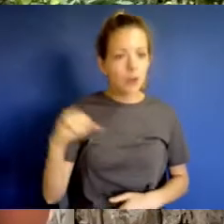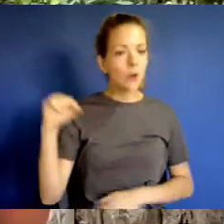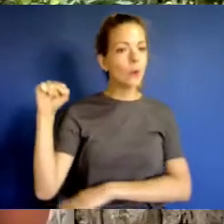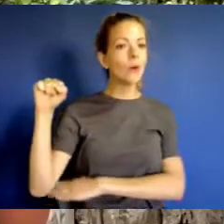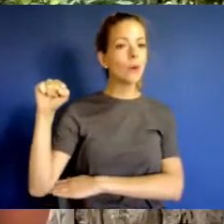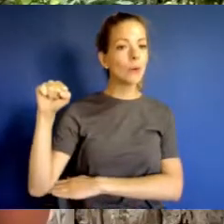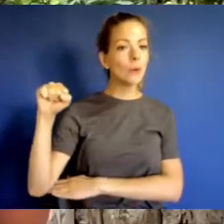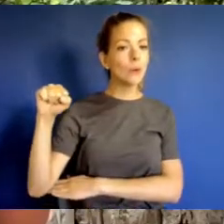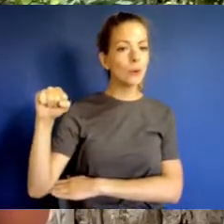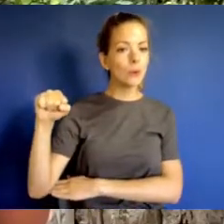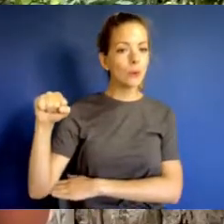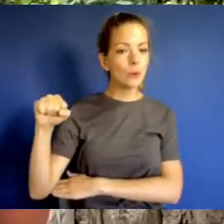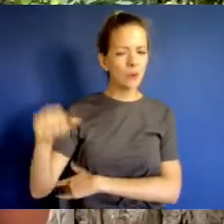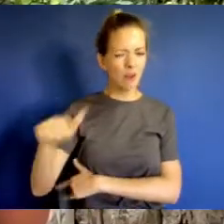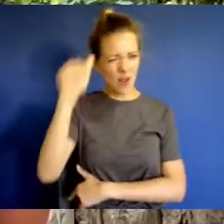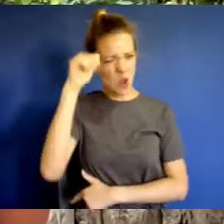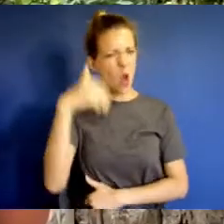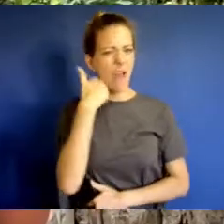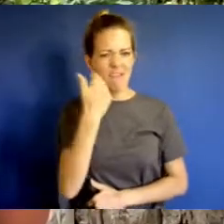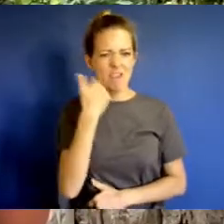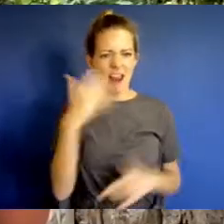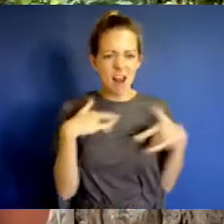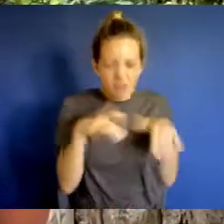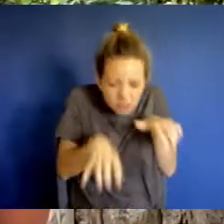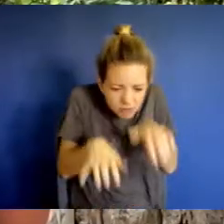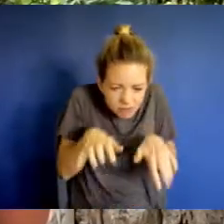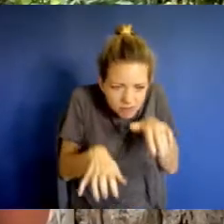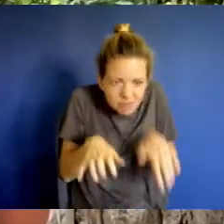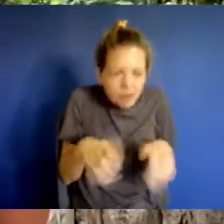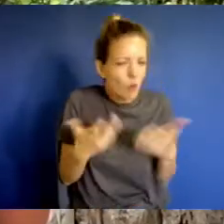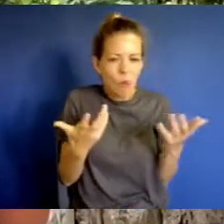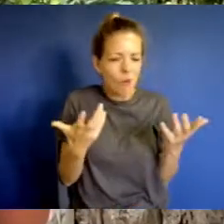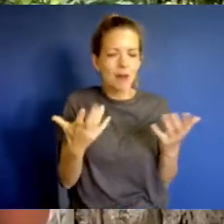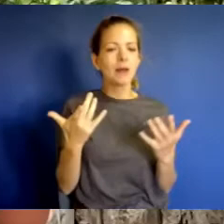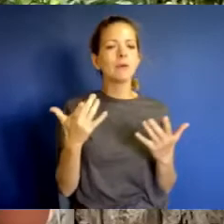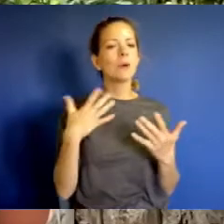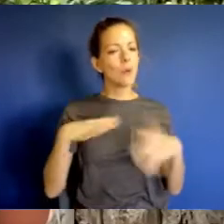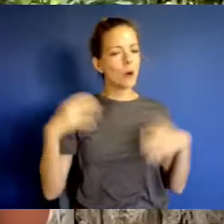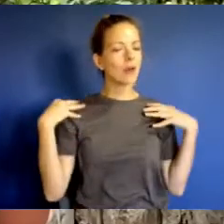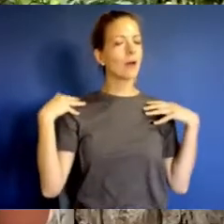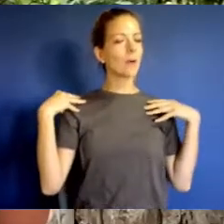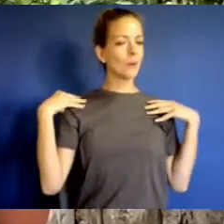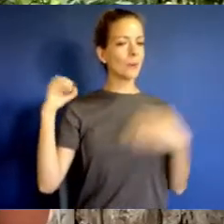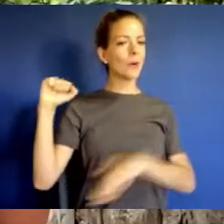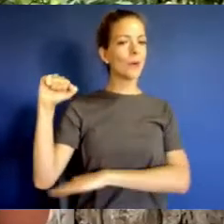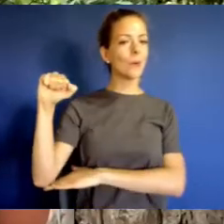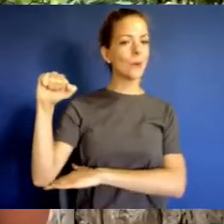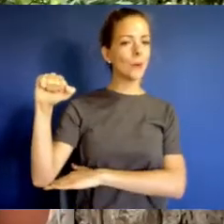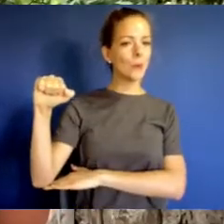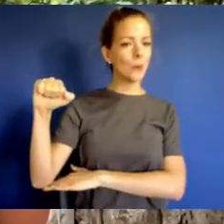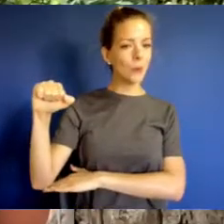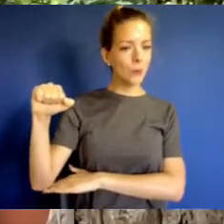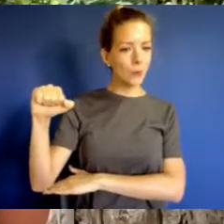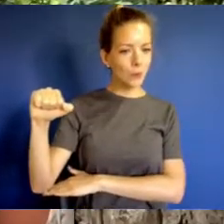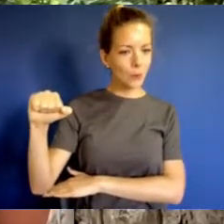do that enough, don't we, in everyday life? Let's just bring the rib cage forwards.